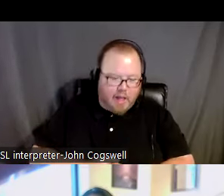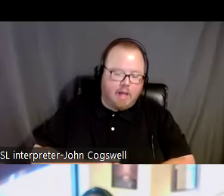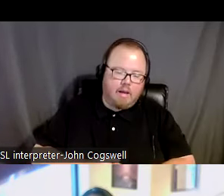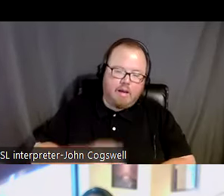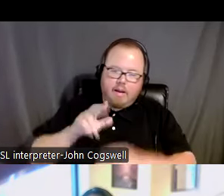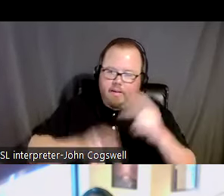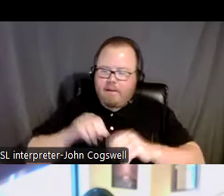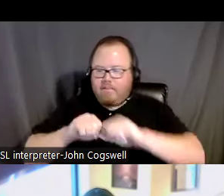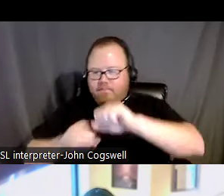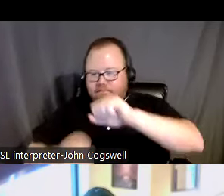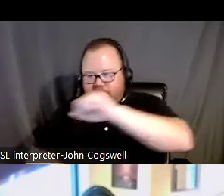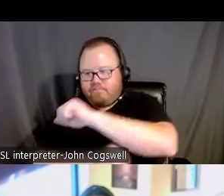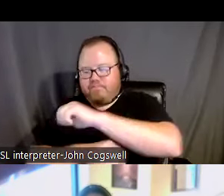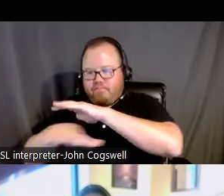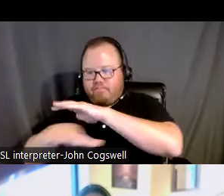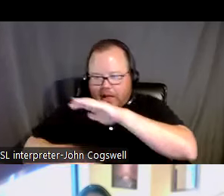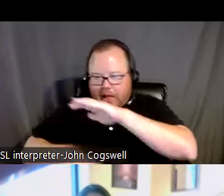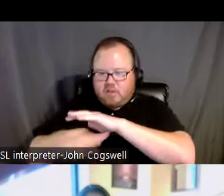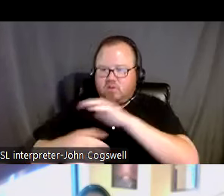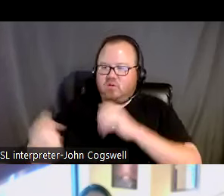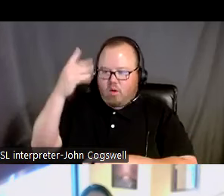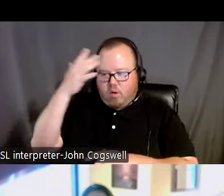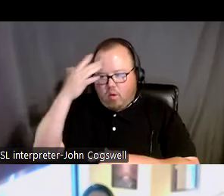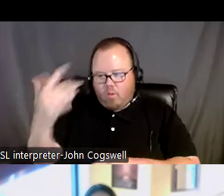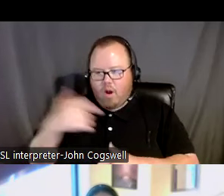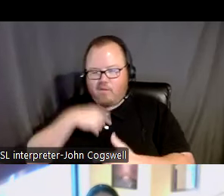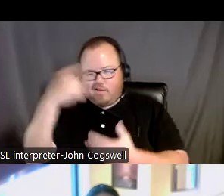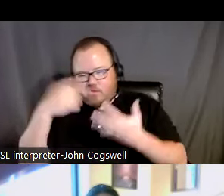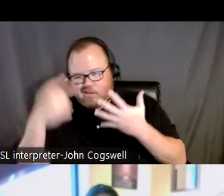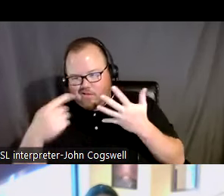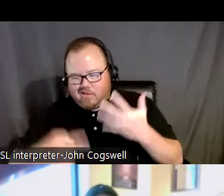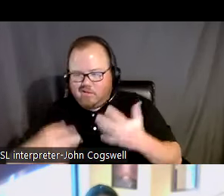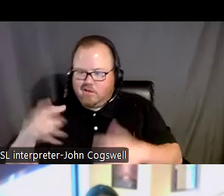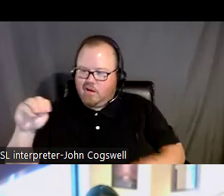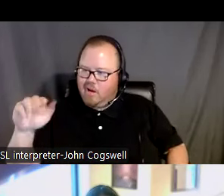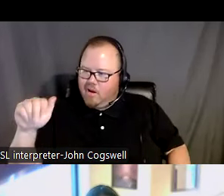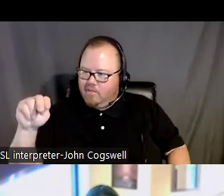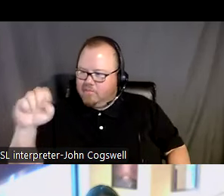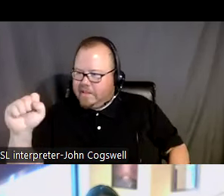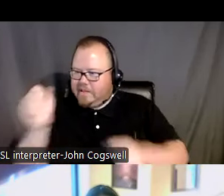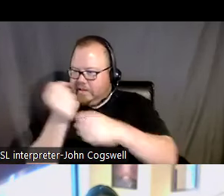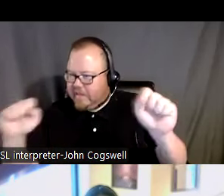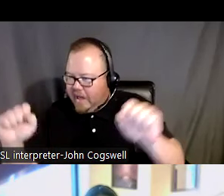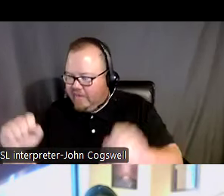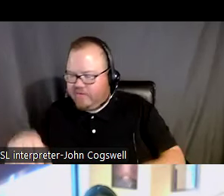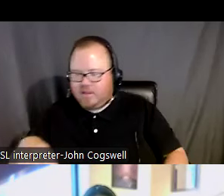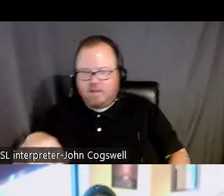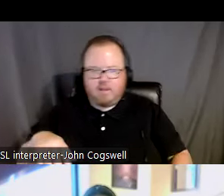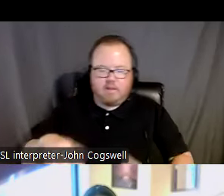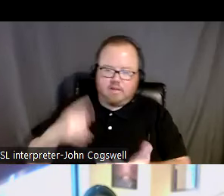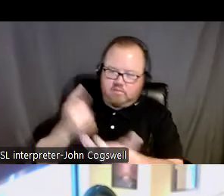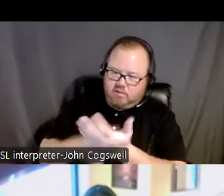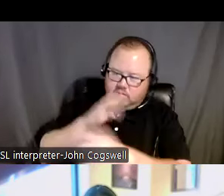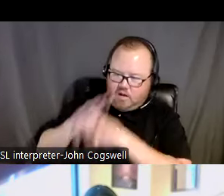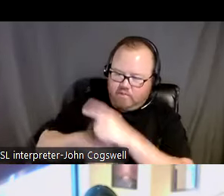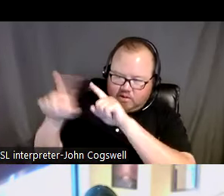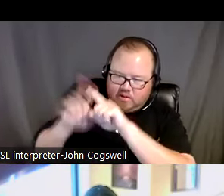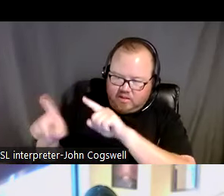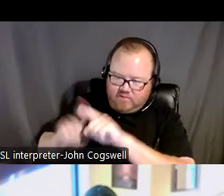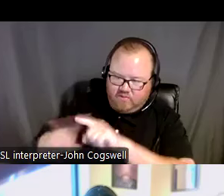base understanding of why we should be doing what is mean safety, why we should be doing mean safety, and then talking to you about some of these